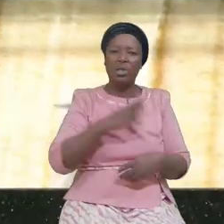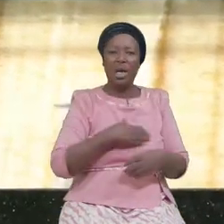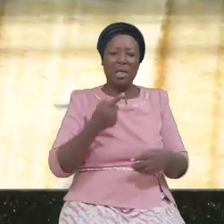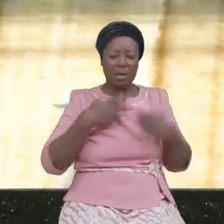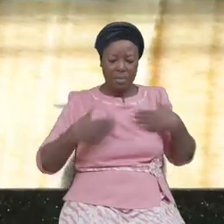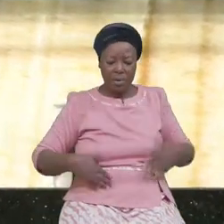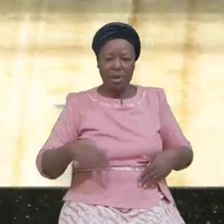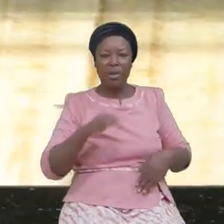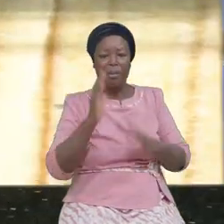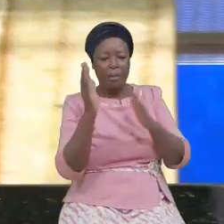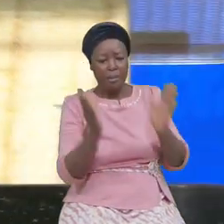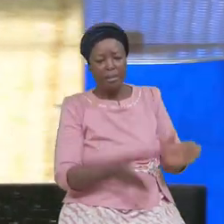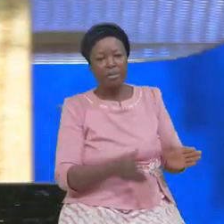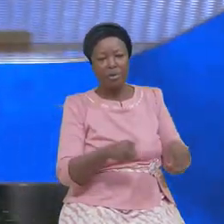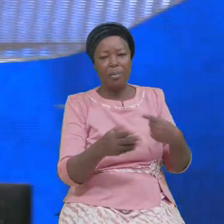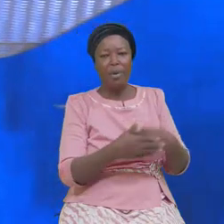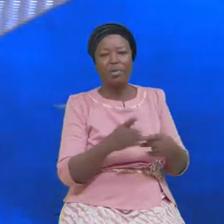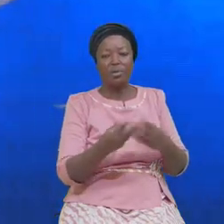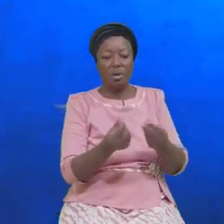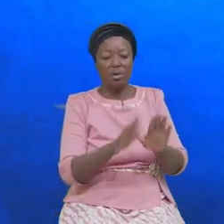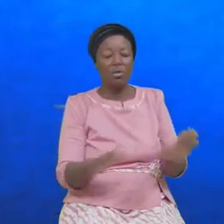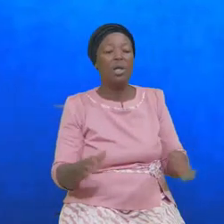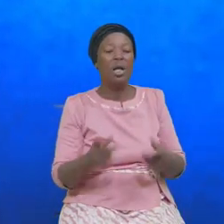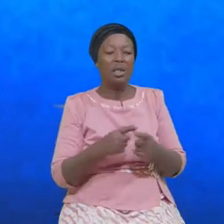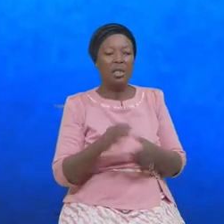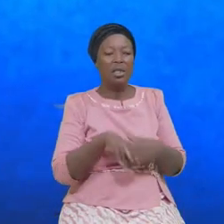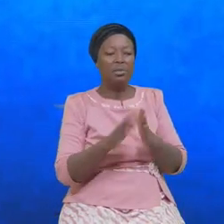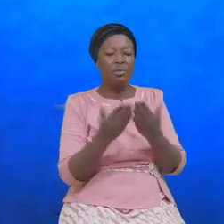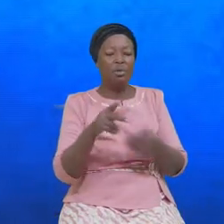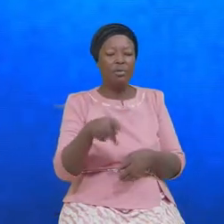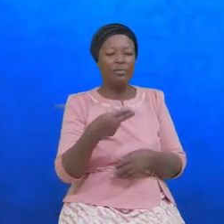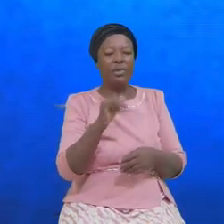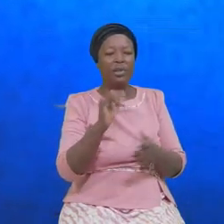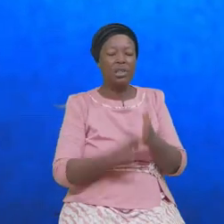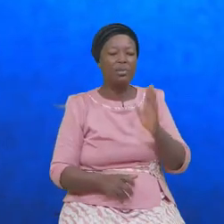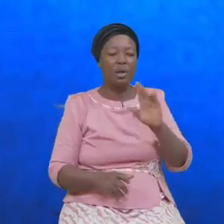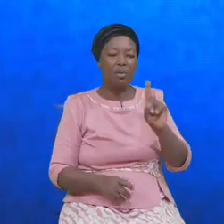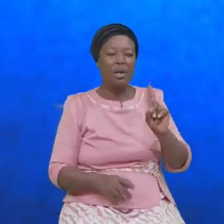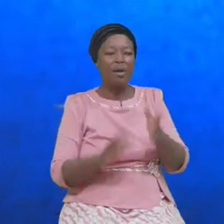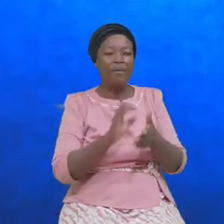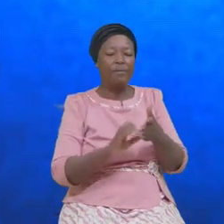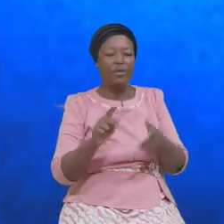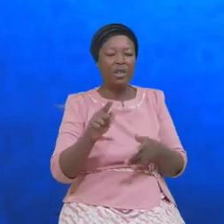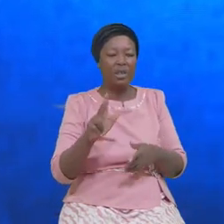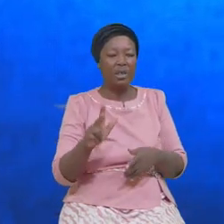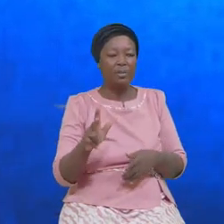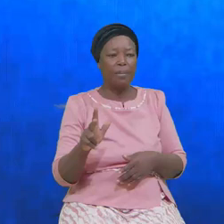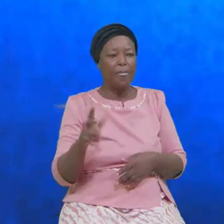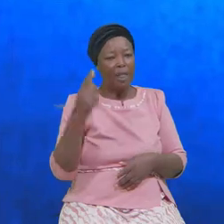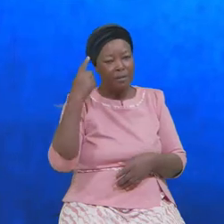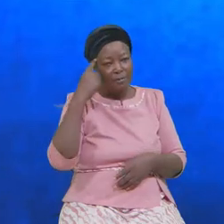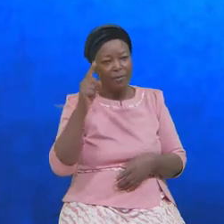body back to the dust. In Philippians chapter 1, reading from verse 23, for I am in a